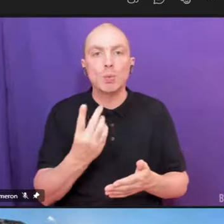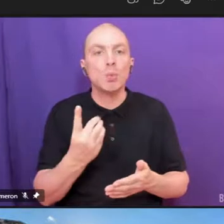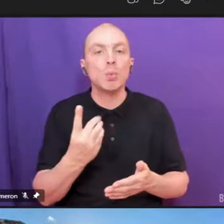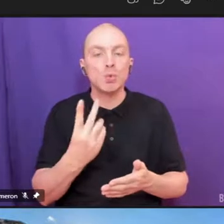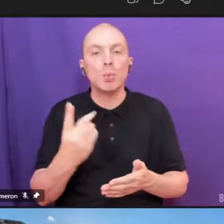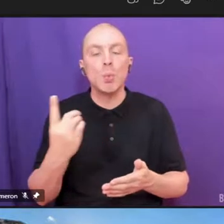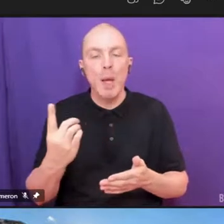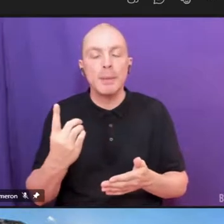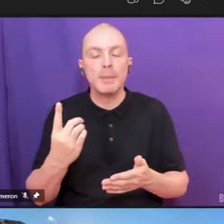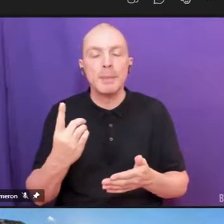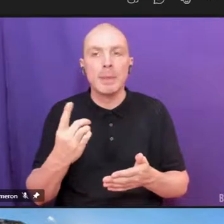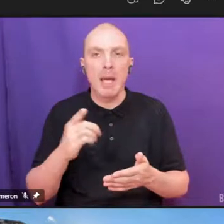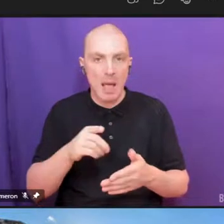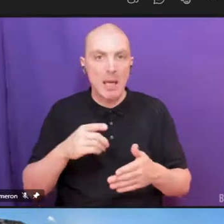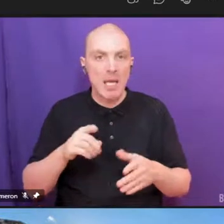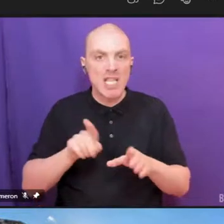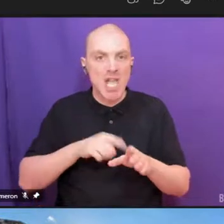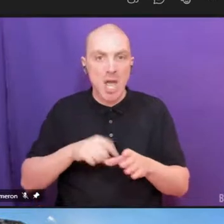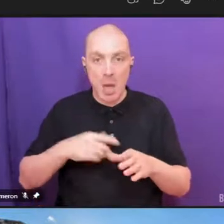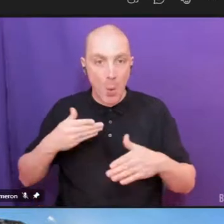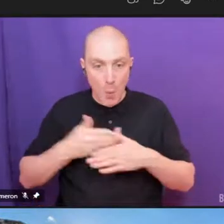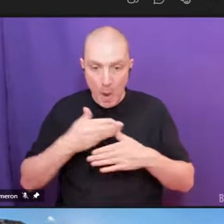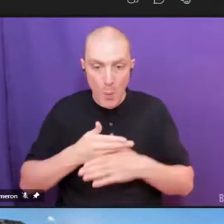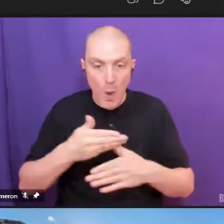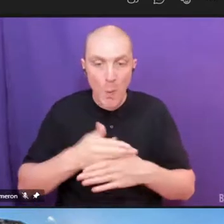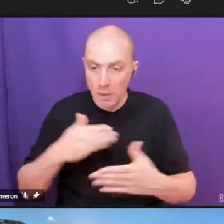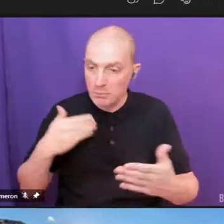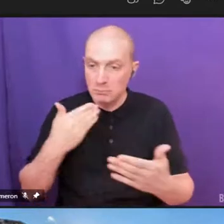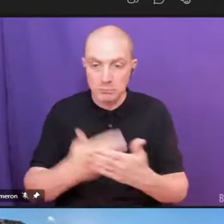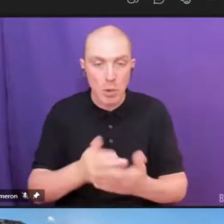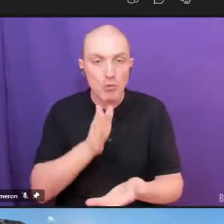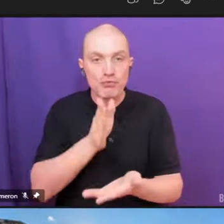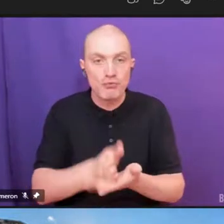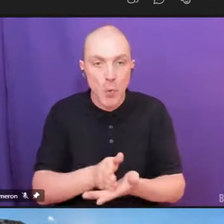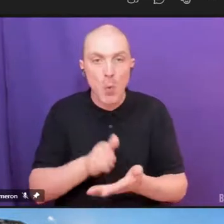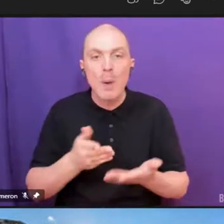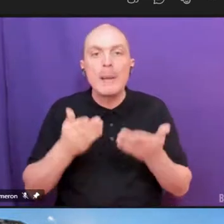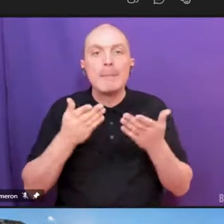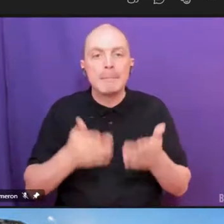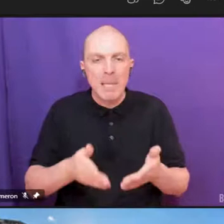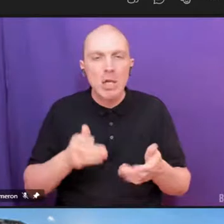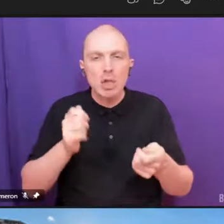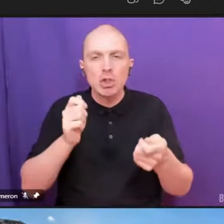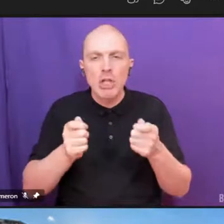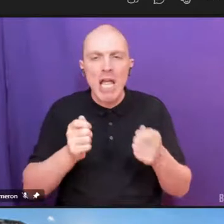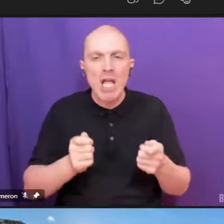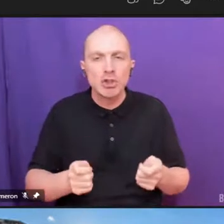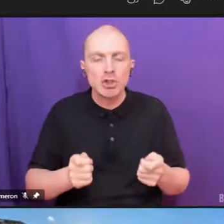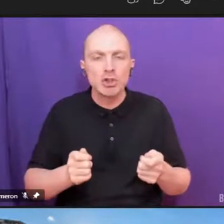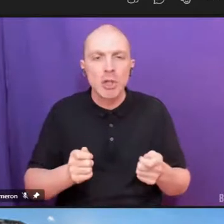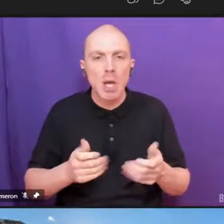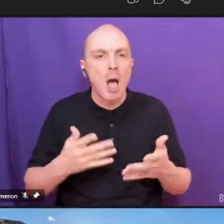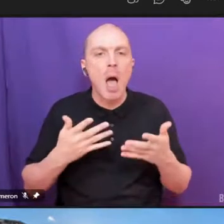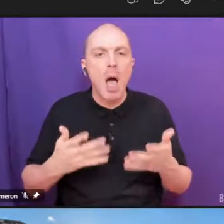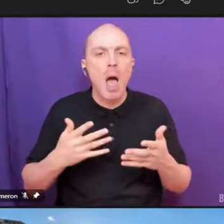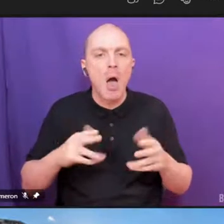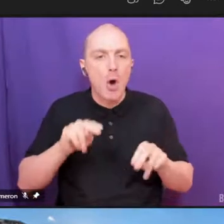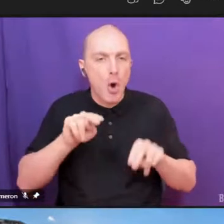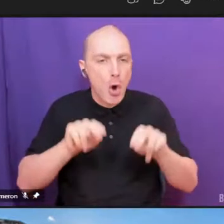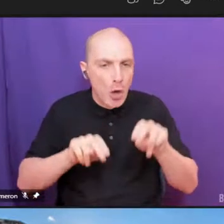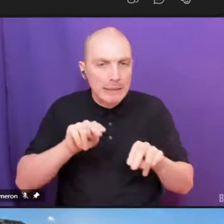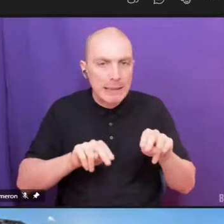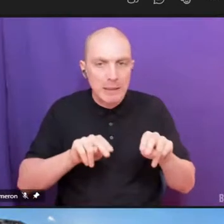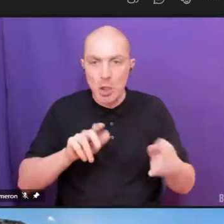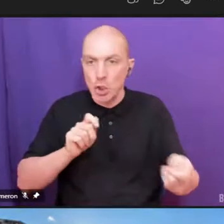activities. There have been some changes to the accounts from the unaudited version that was first considered, and these have all been